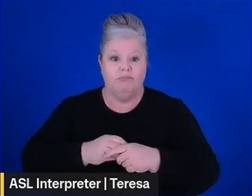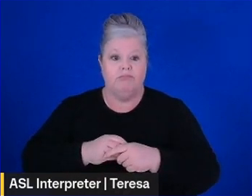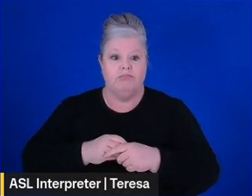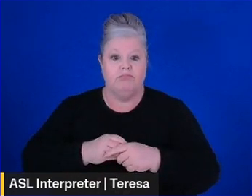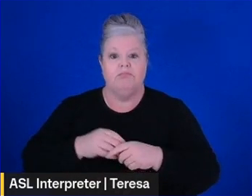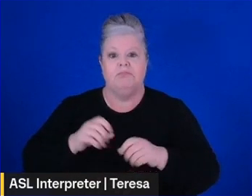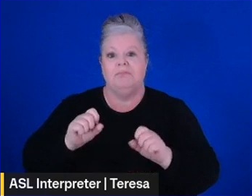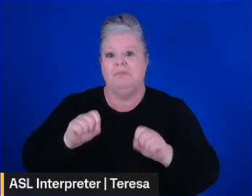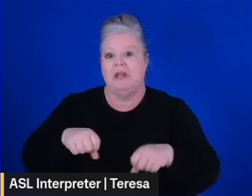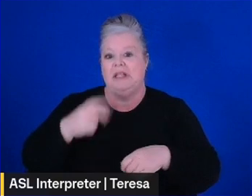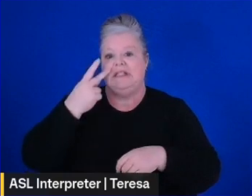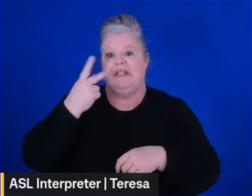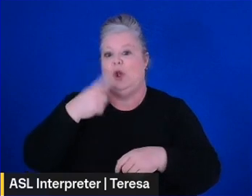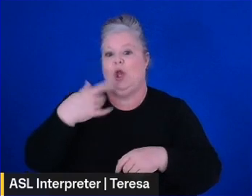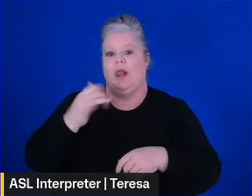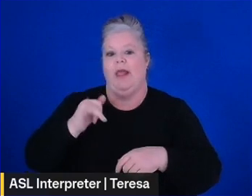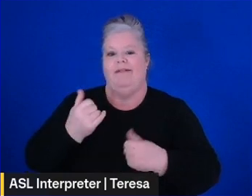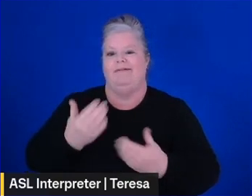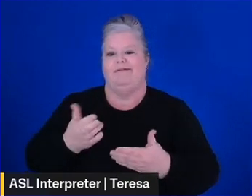see this result.